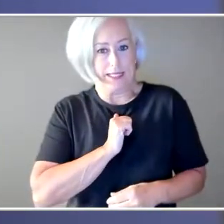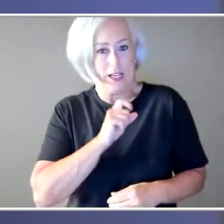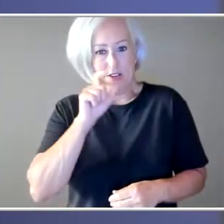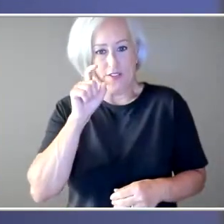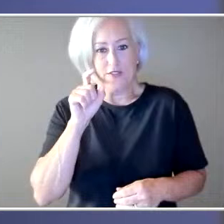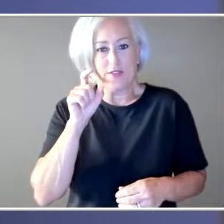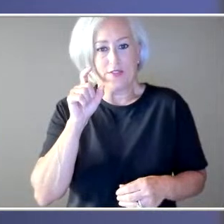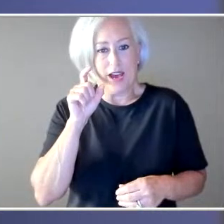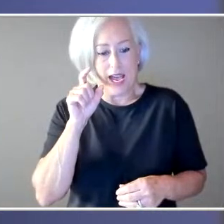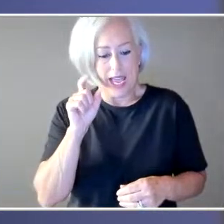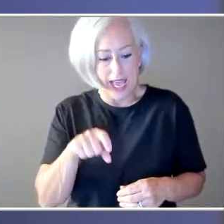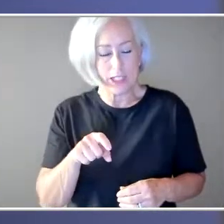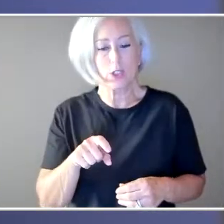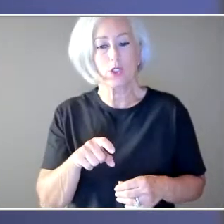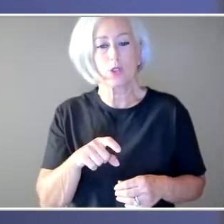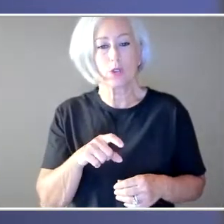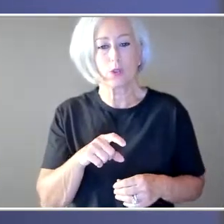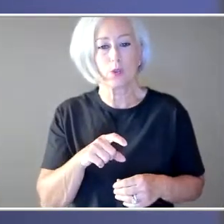place where